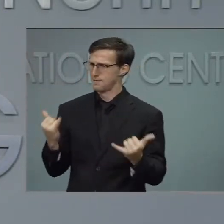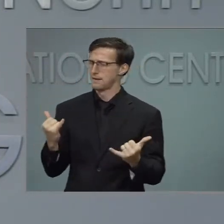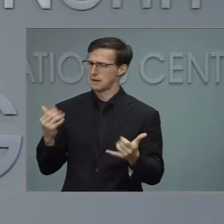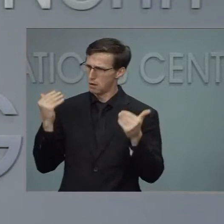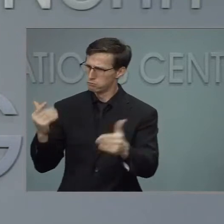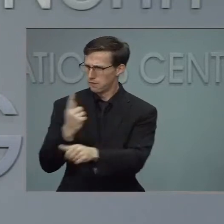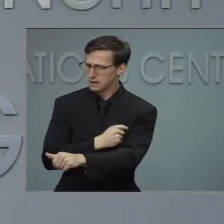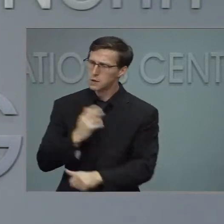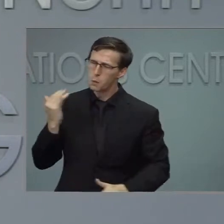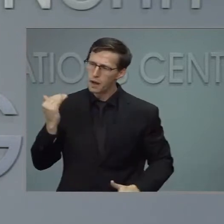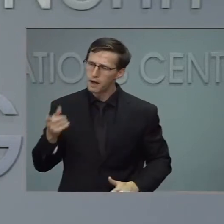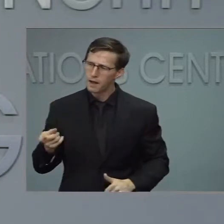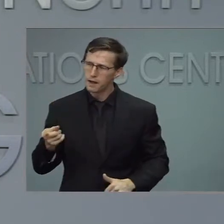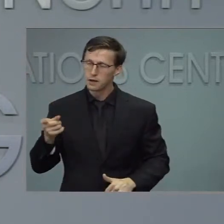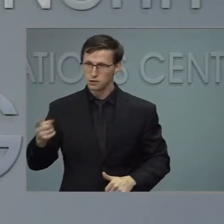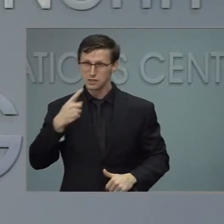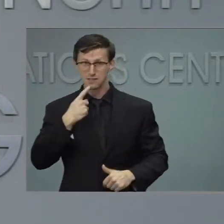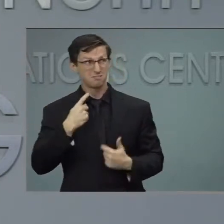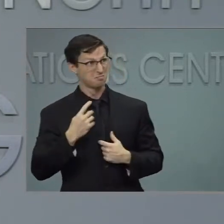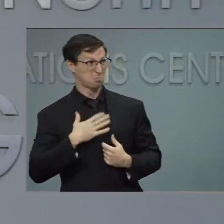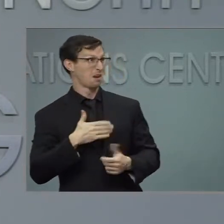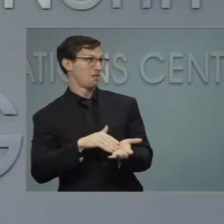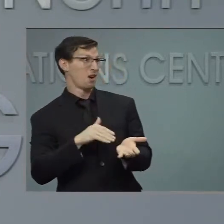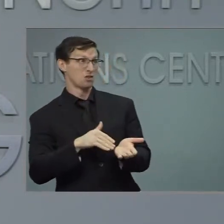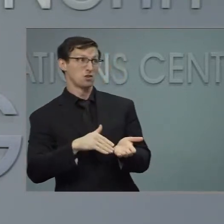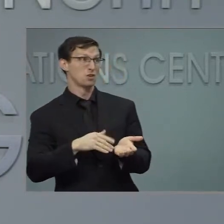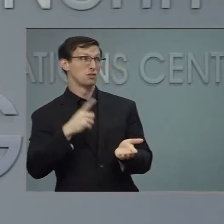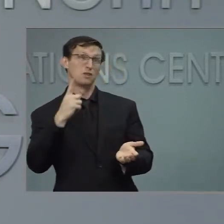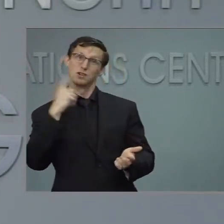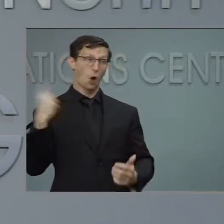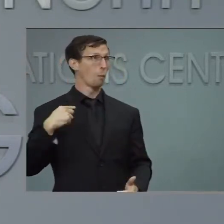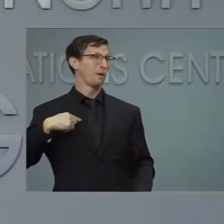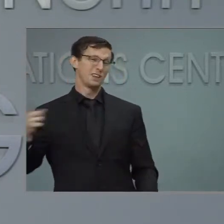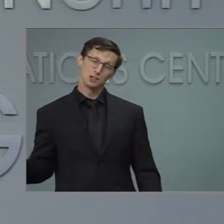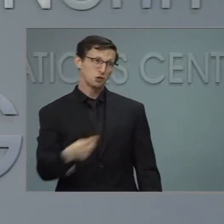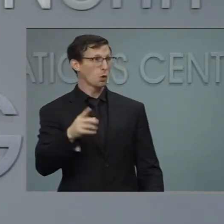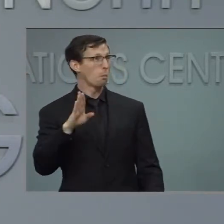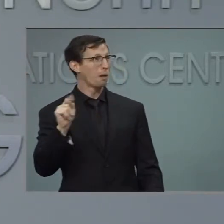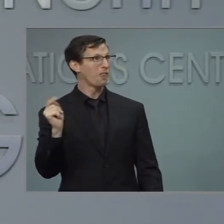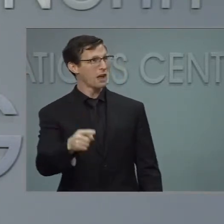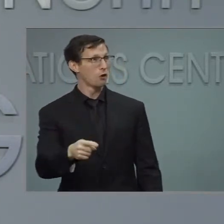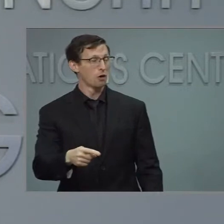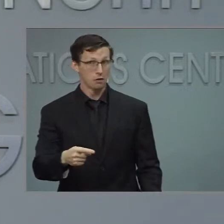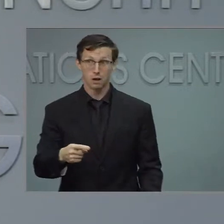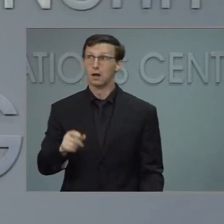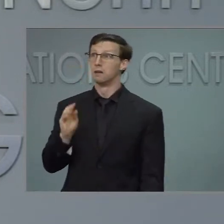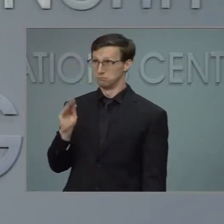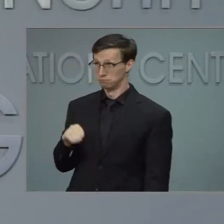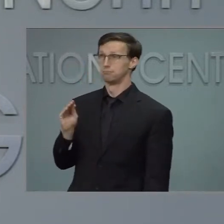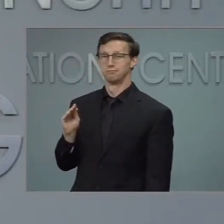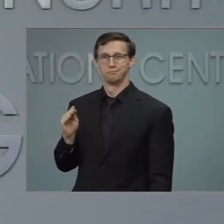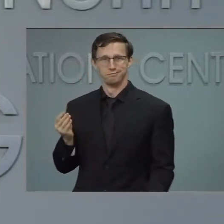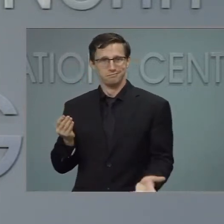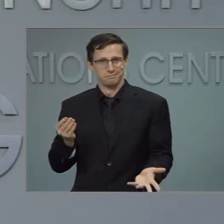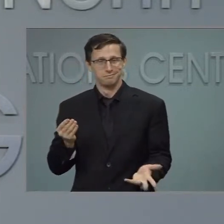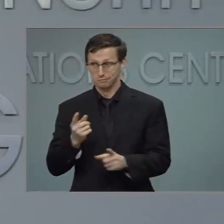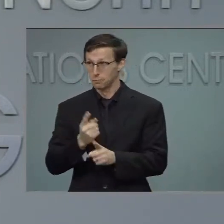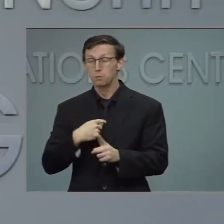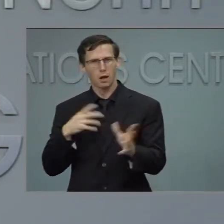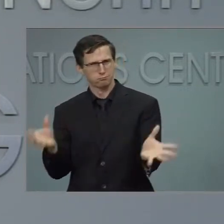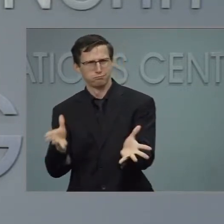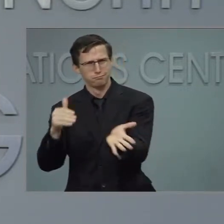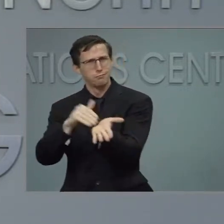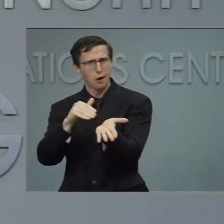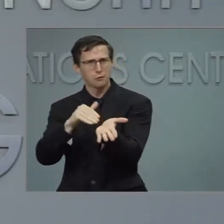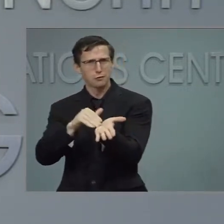reasons was, she said, my doctor told me to get my butt in here. And I think that more doctors, we're encouraging